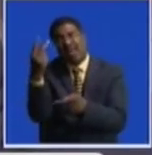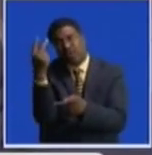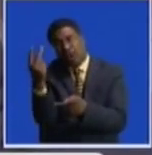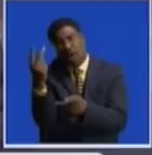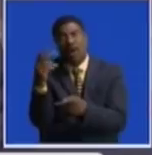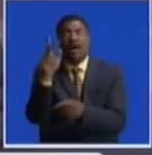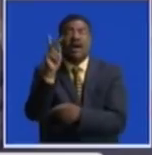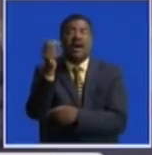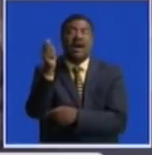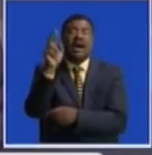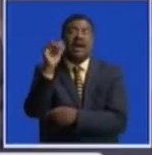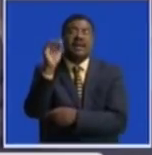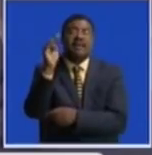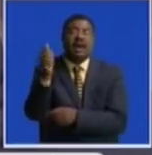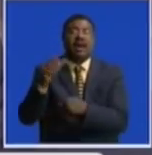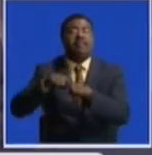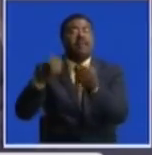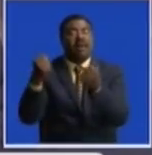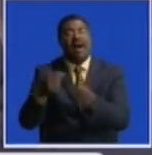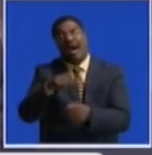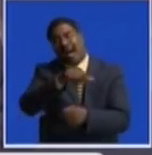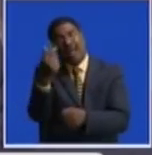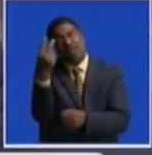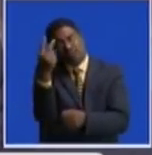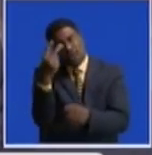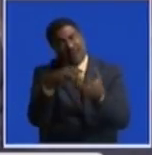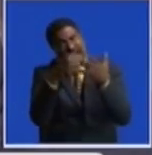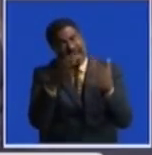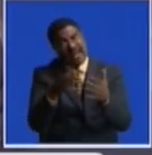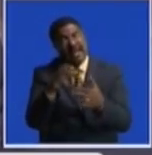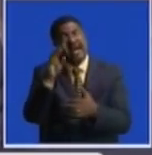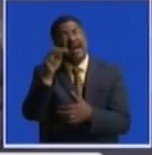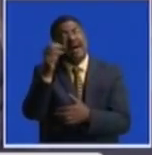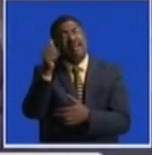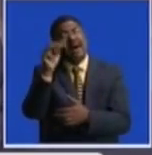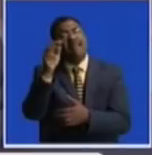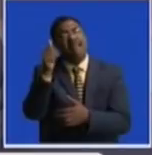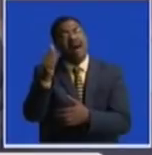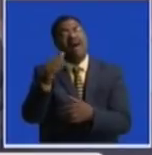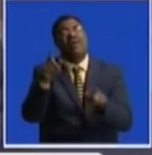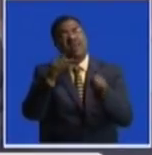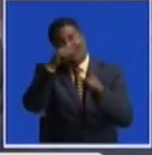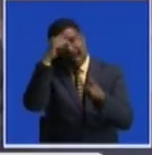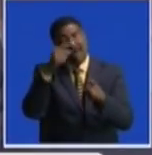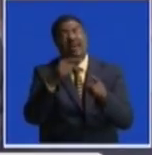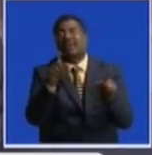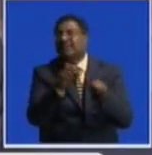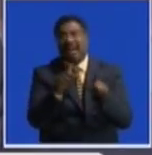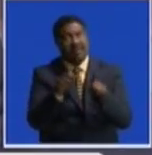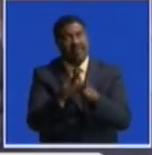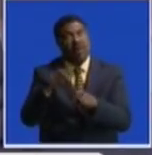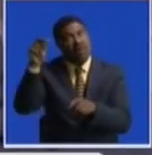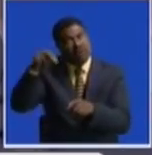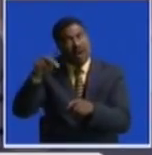Kariba North Bank out of function, another 2 generators at Mamba Quarries out of function, and Dollar Energy out of